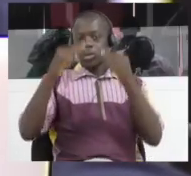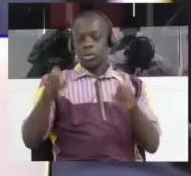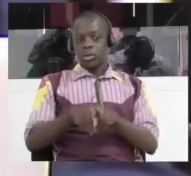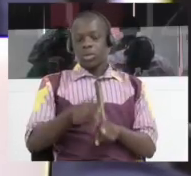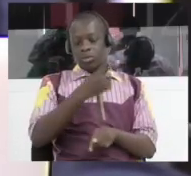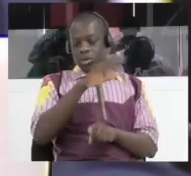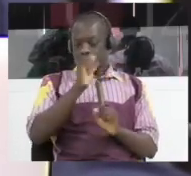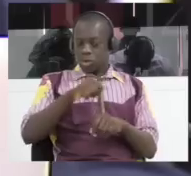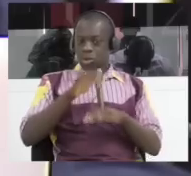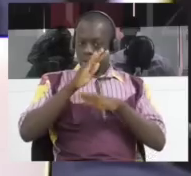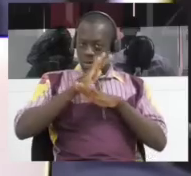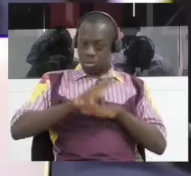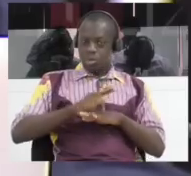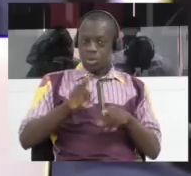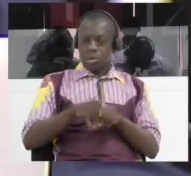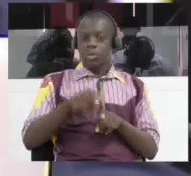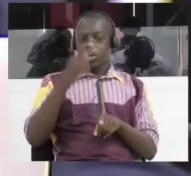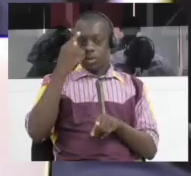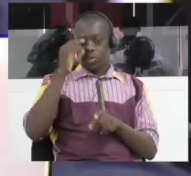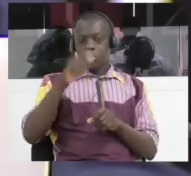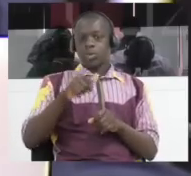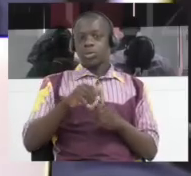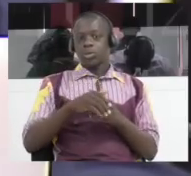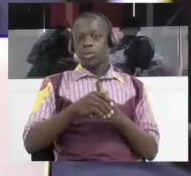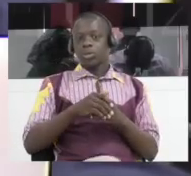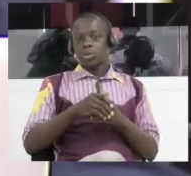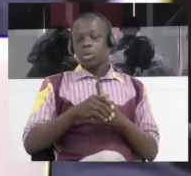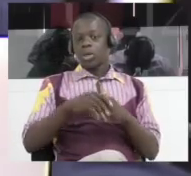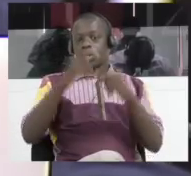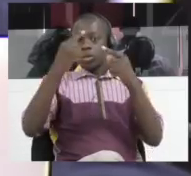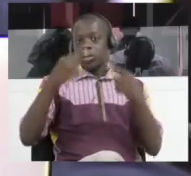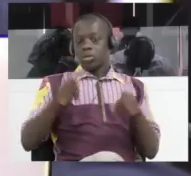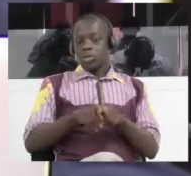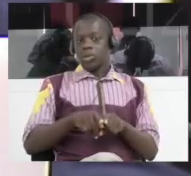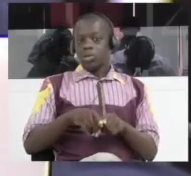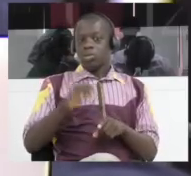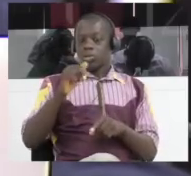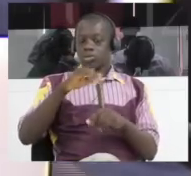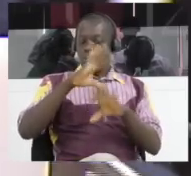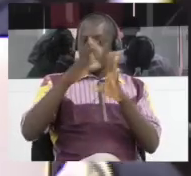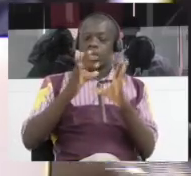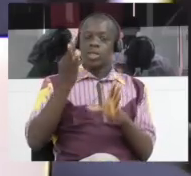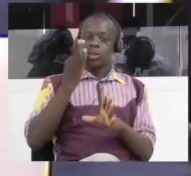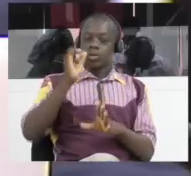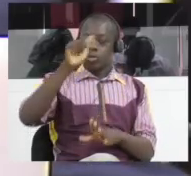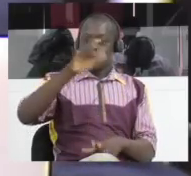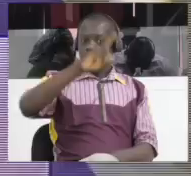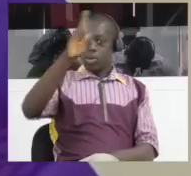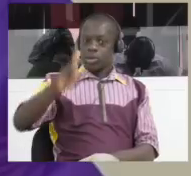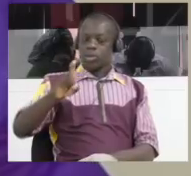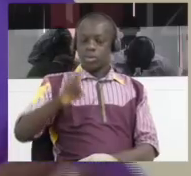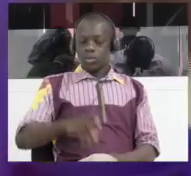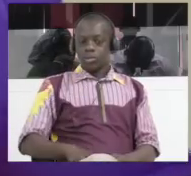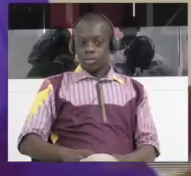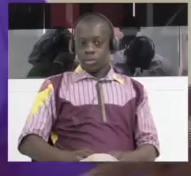bit patient, I am sure the testimony of the witness would cover that point. But we are in your